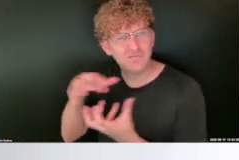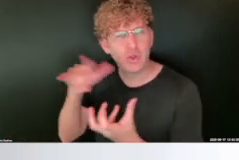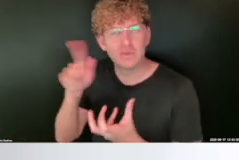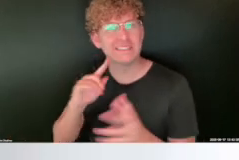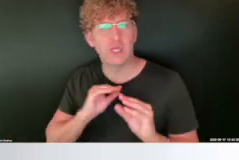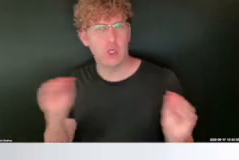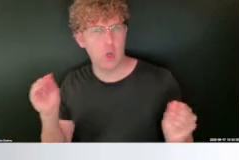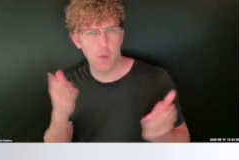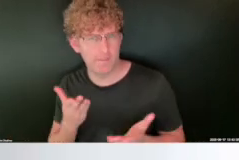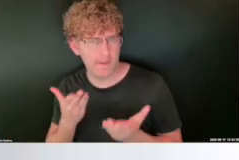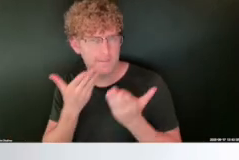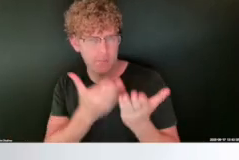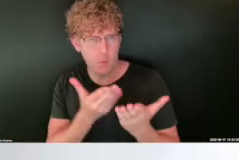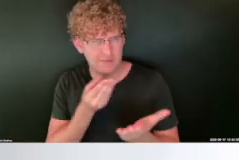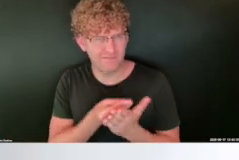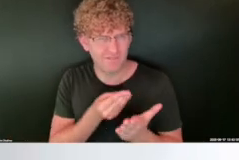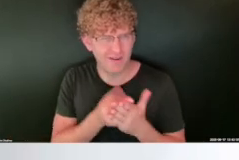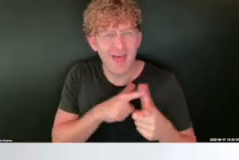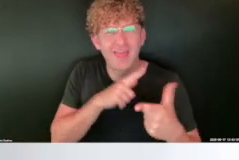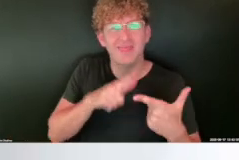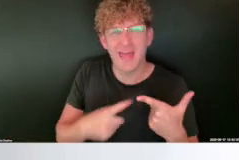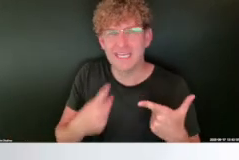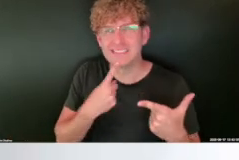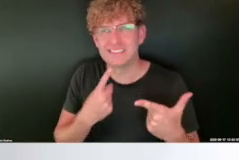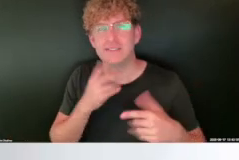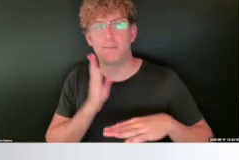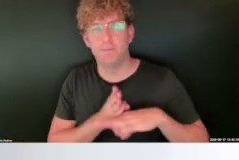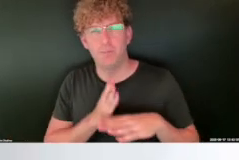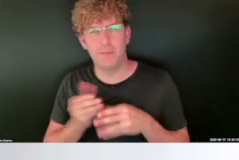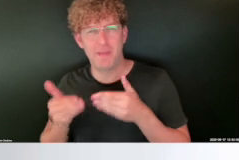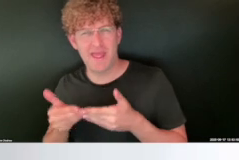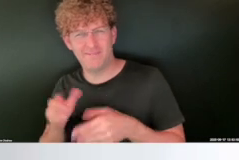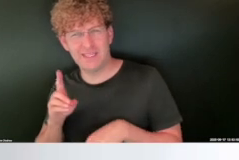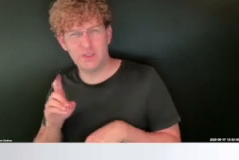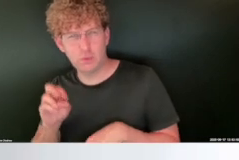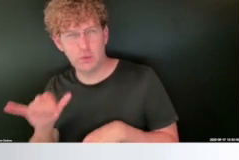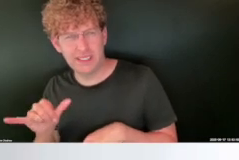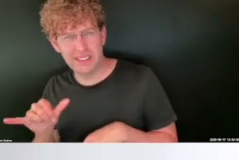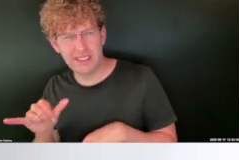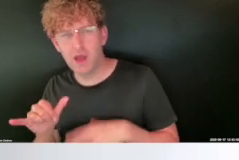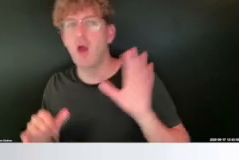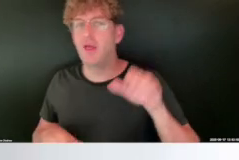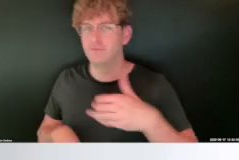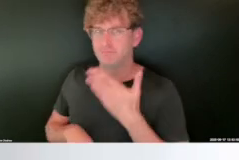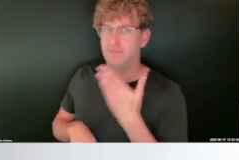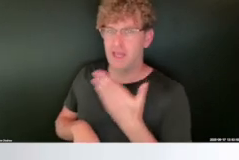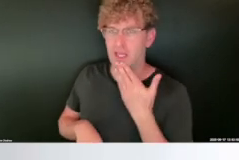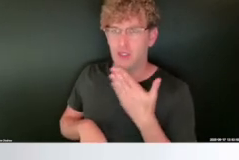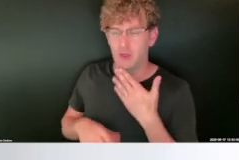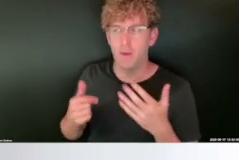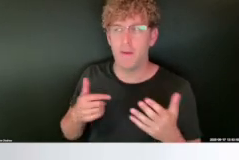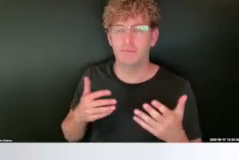for medium and heavy duty. yeah, thanks, Laura. Happy to jump in here, Graciela